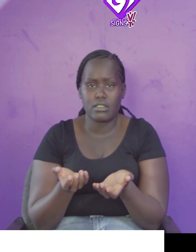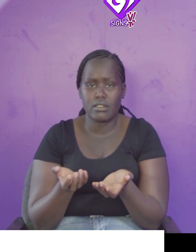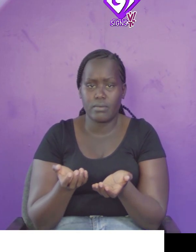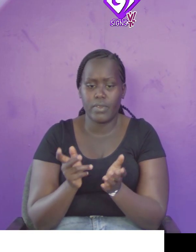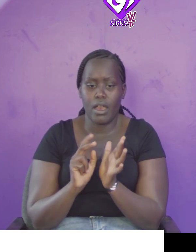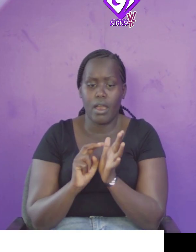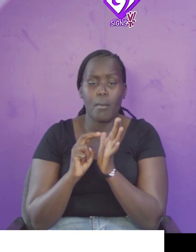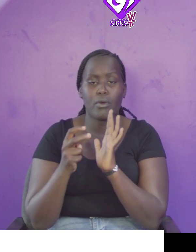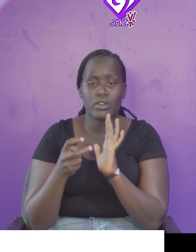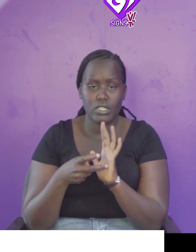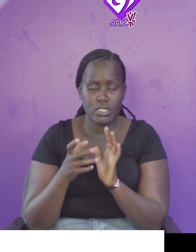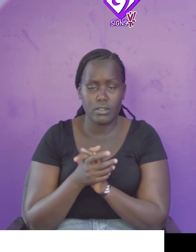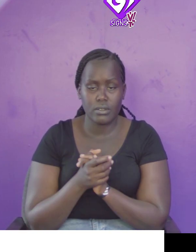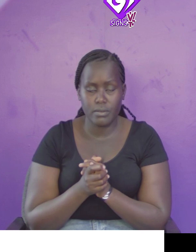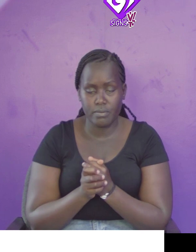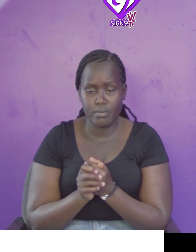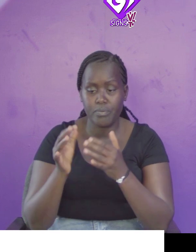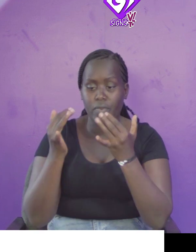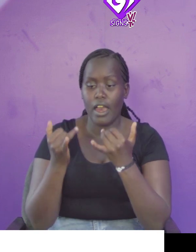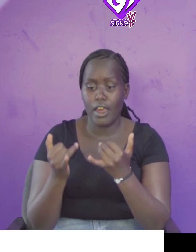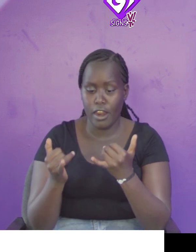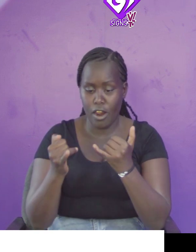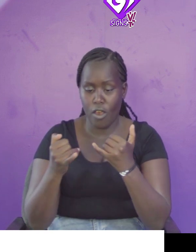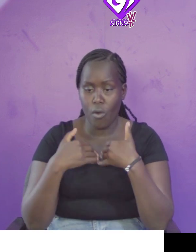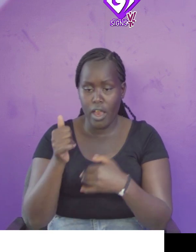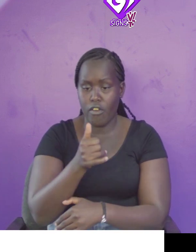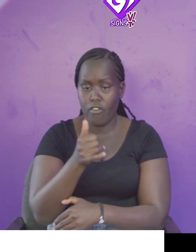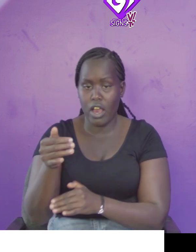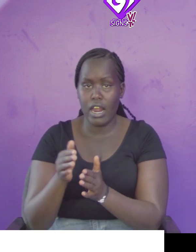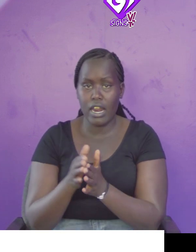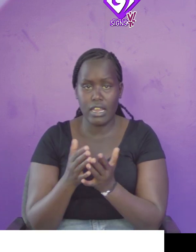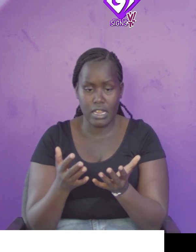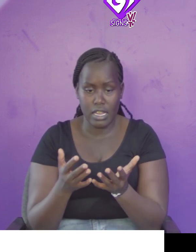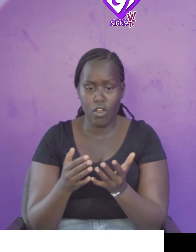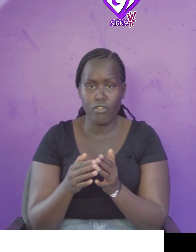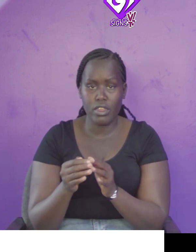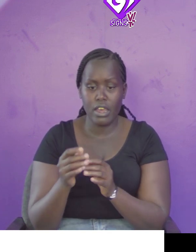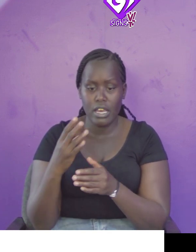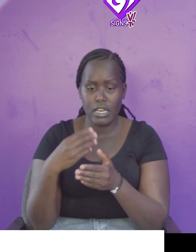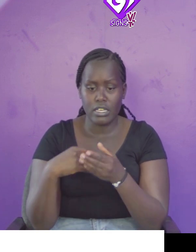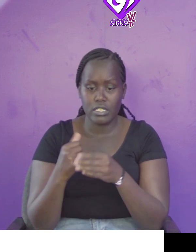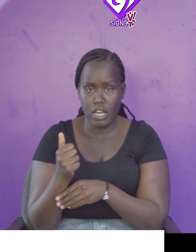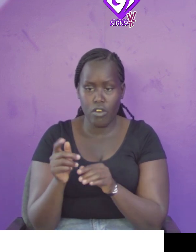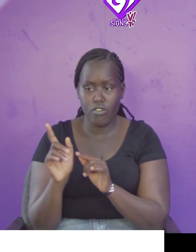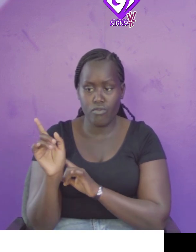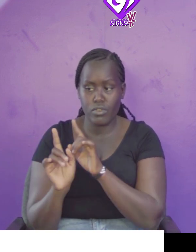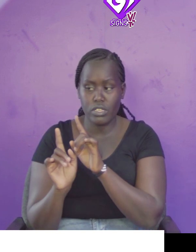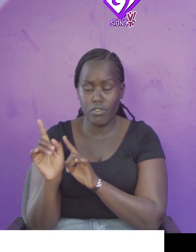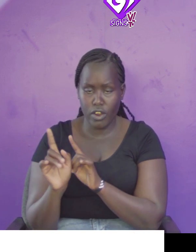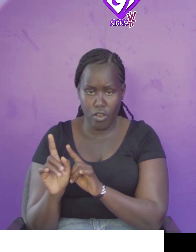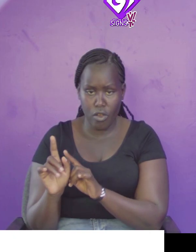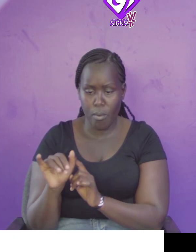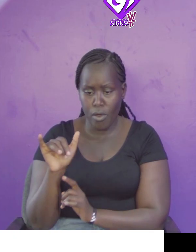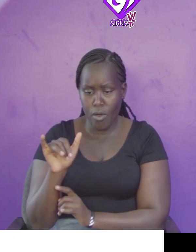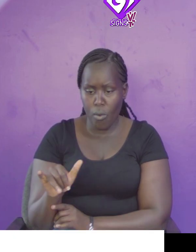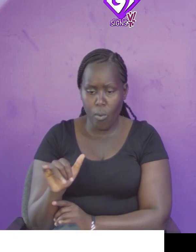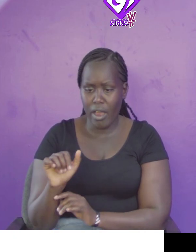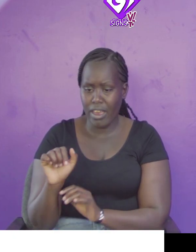project? Now that we have another source of the sale of Safaricom stake, why can't the